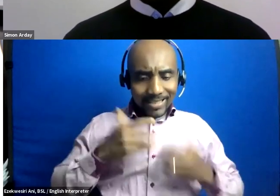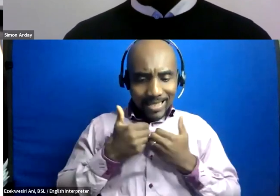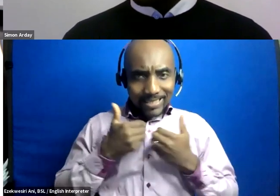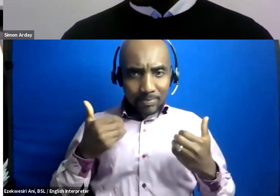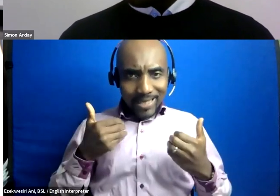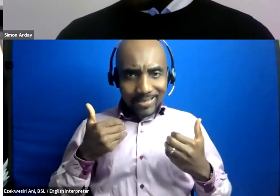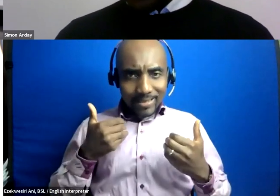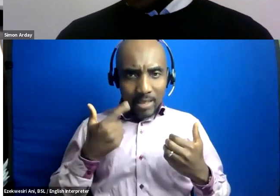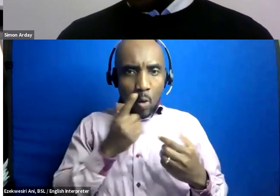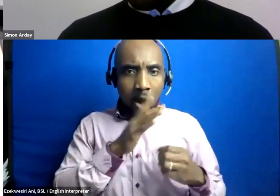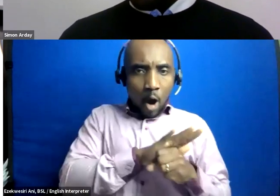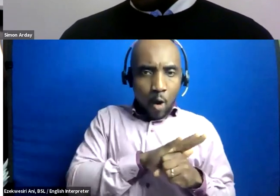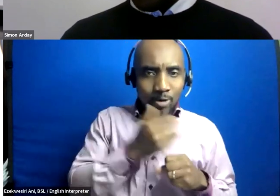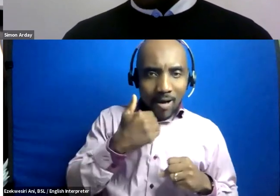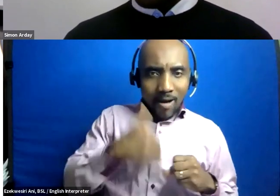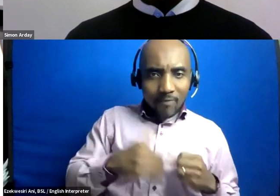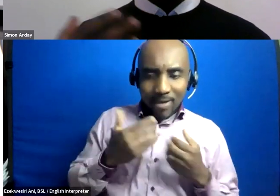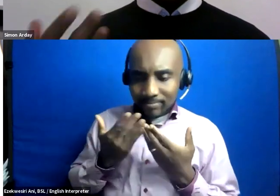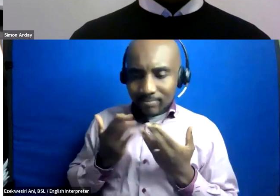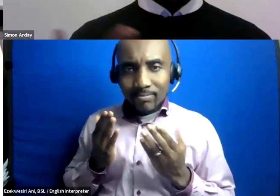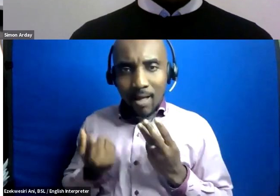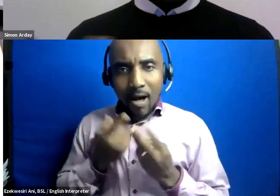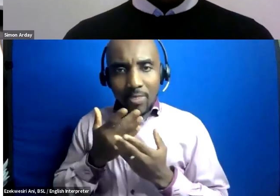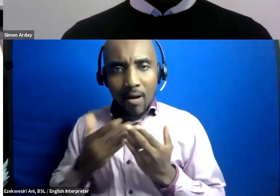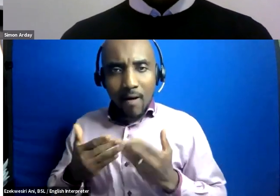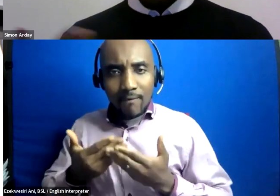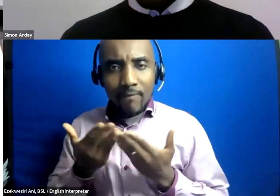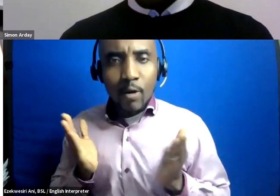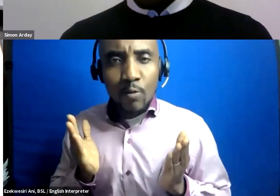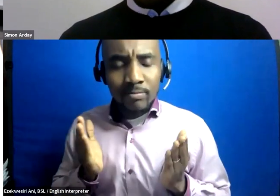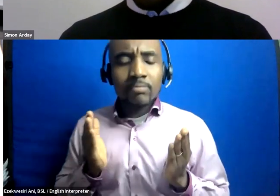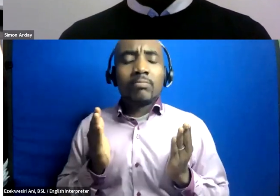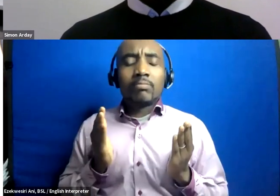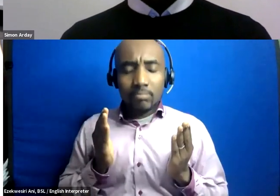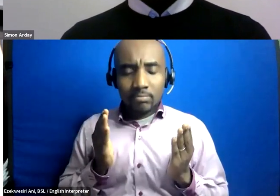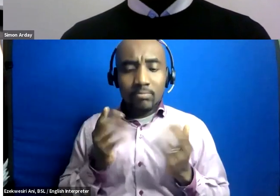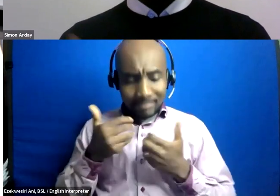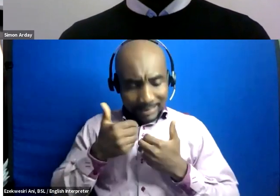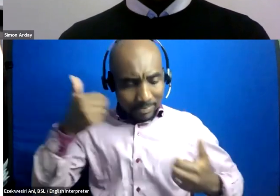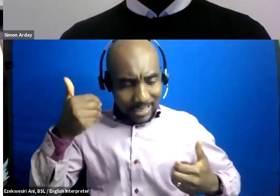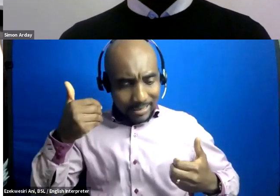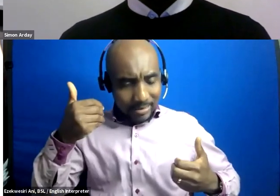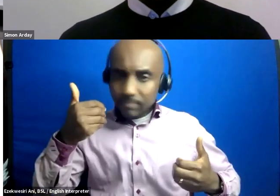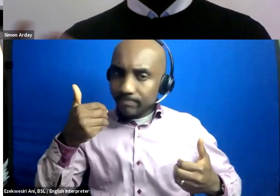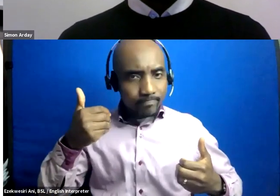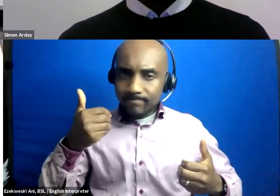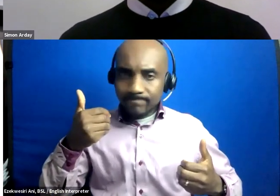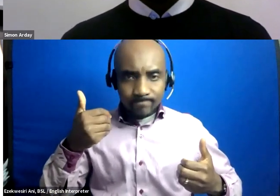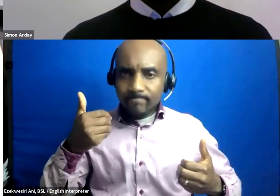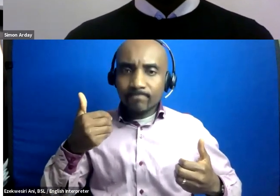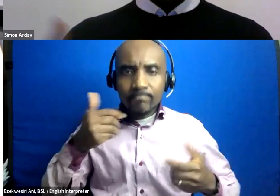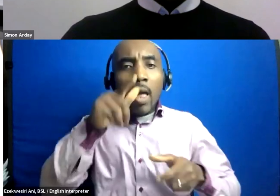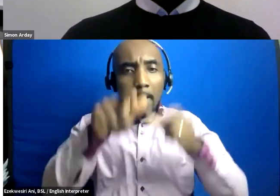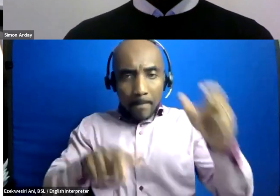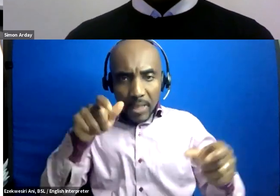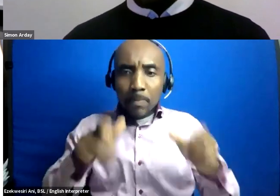me, basically. And I think until we're allowing people that space to bring their authentic